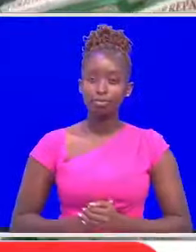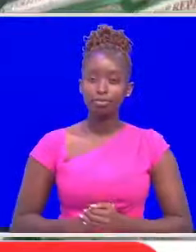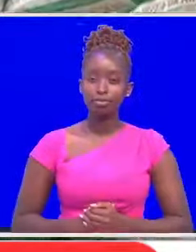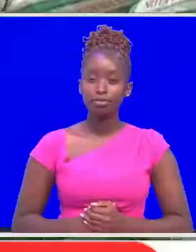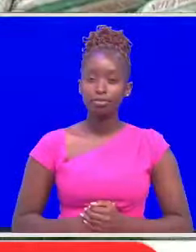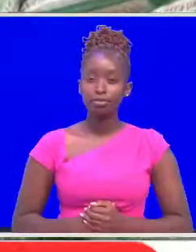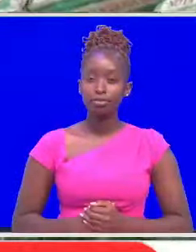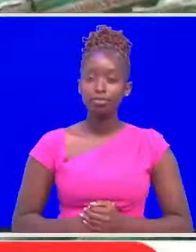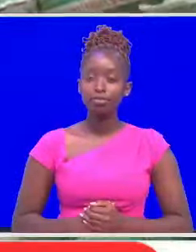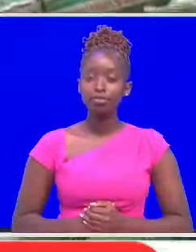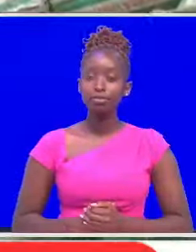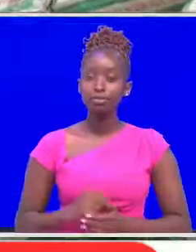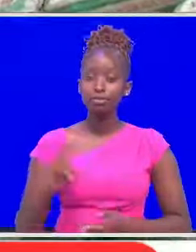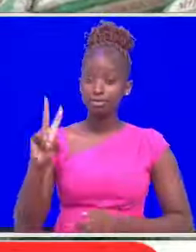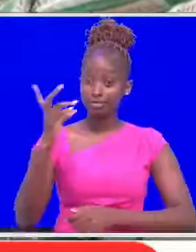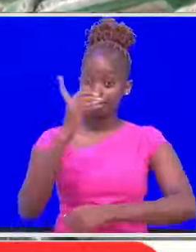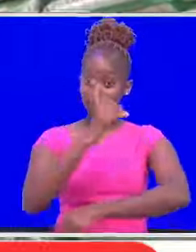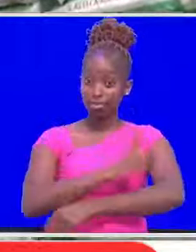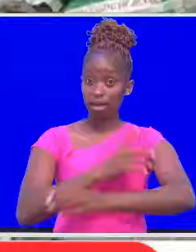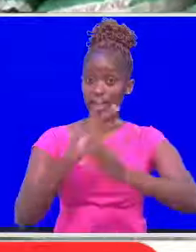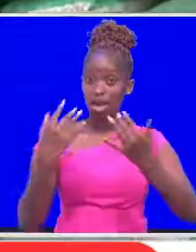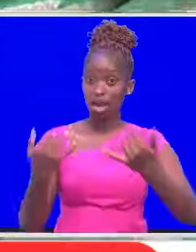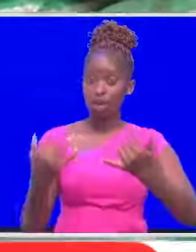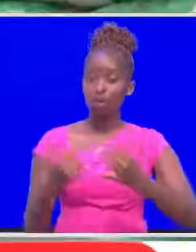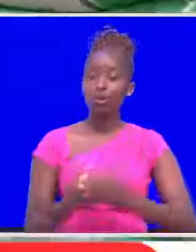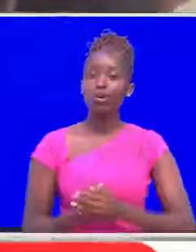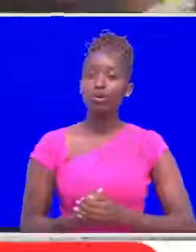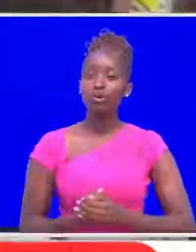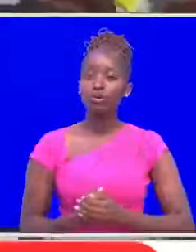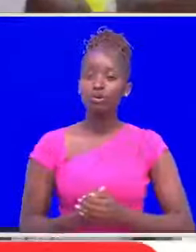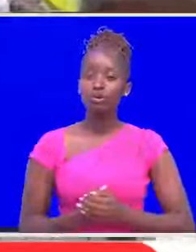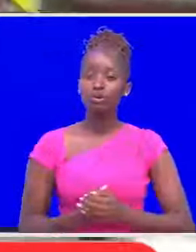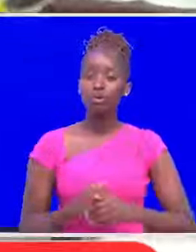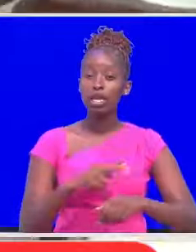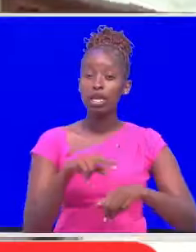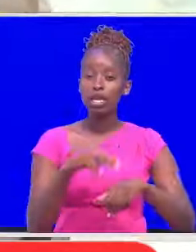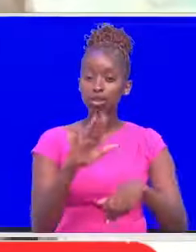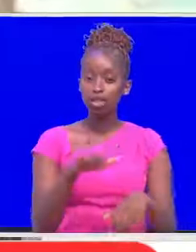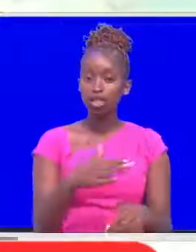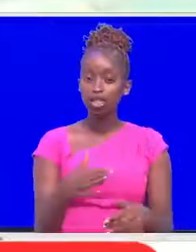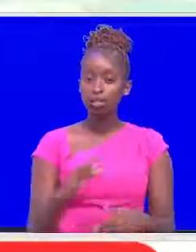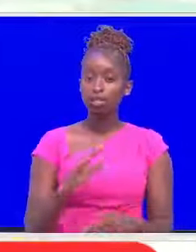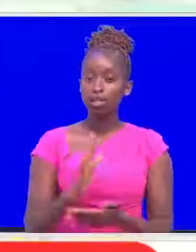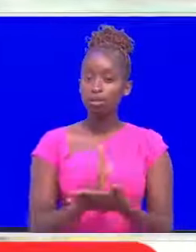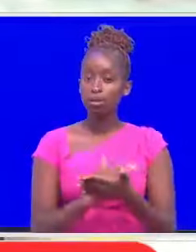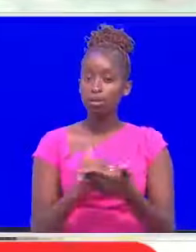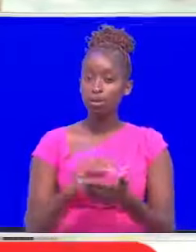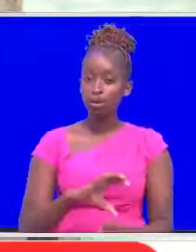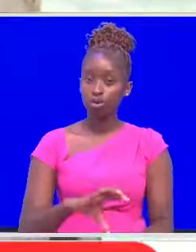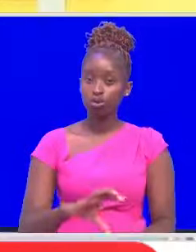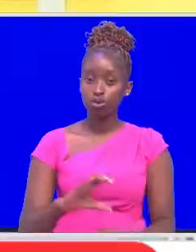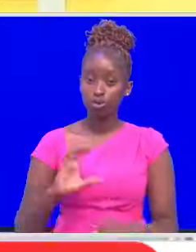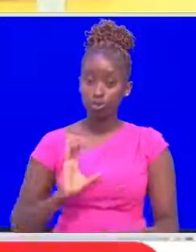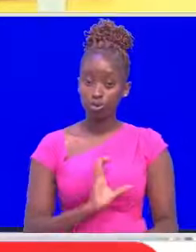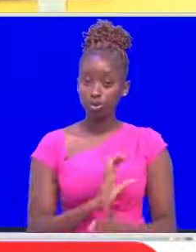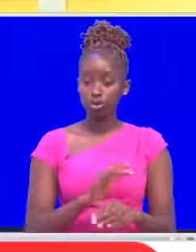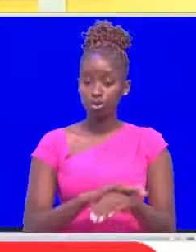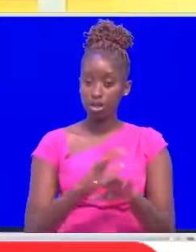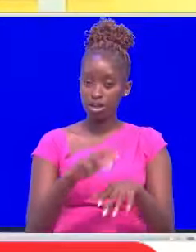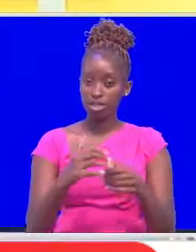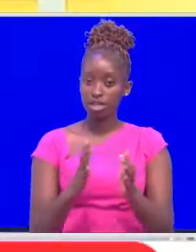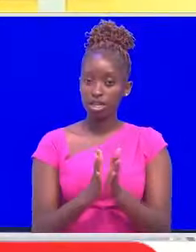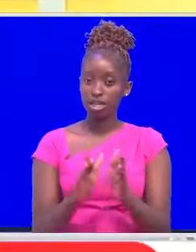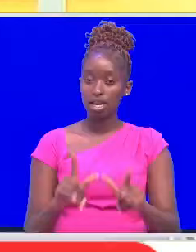For the second day now, the National Assembly Departmental Committee on Agriculture and Livestock toward